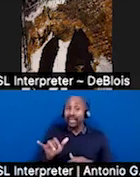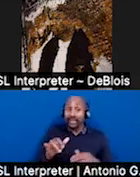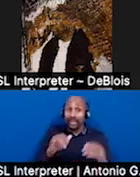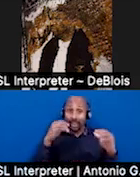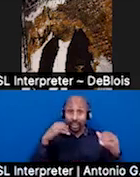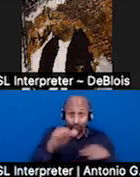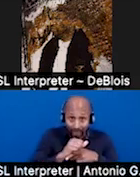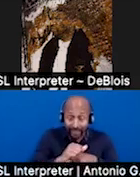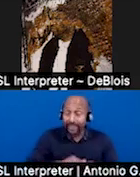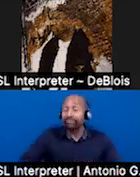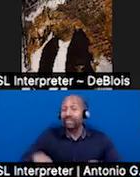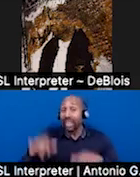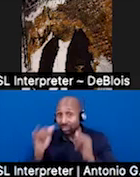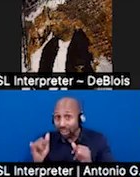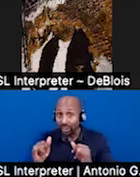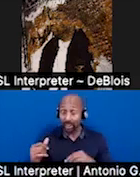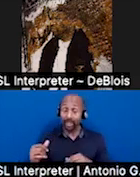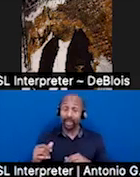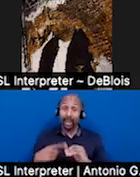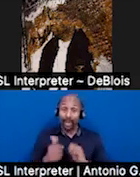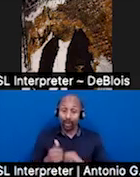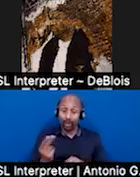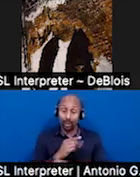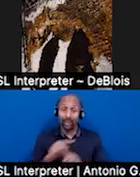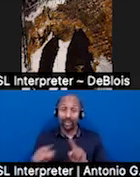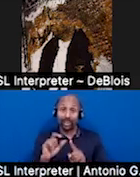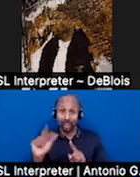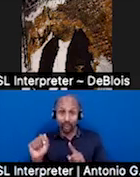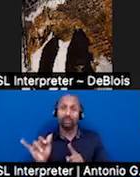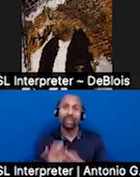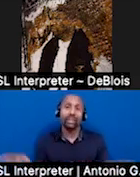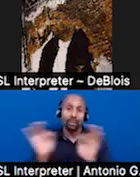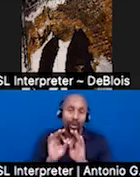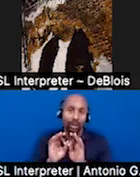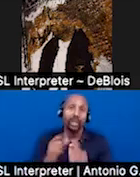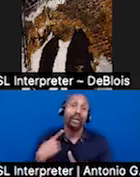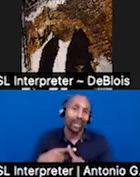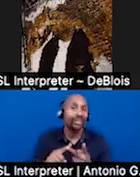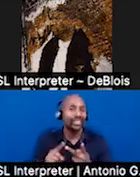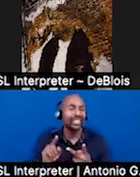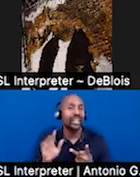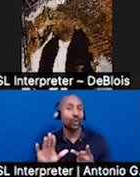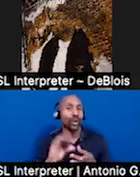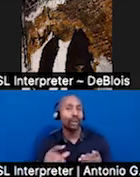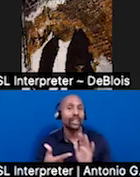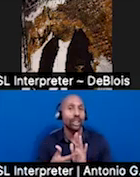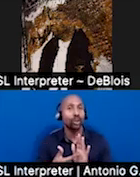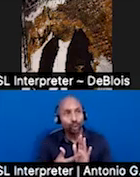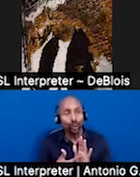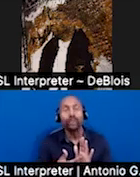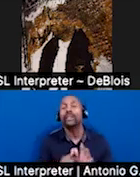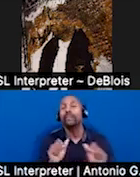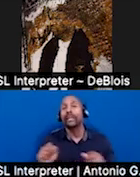tools is important, as well as how it can pose challenges to have to switch between different platforms as